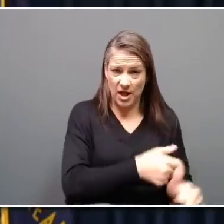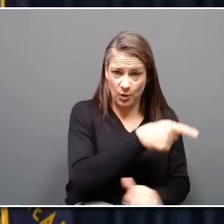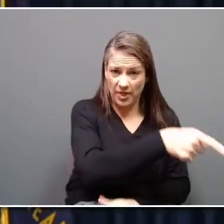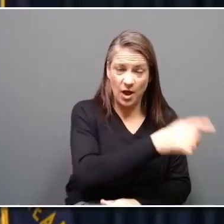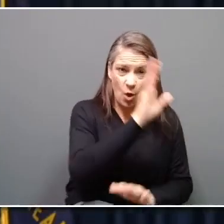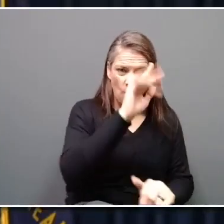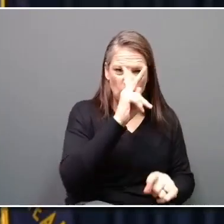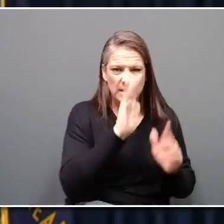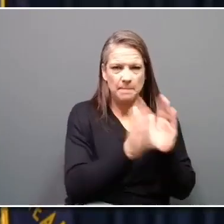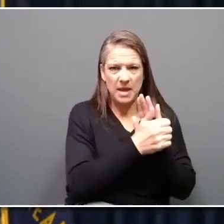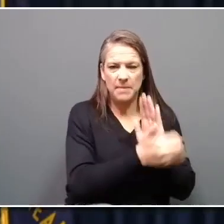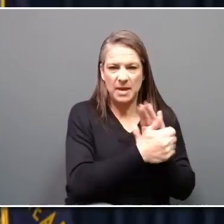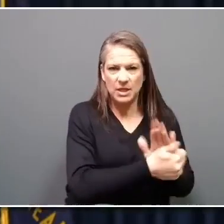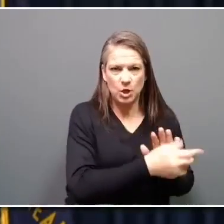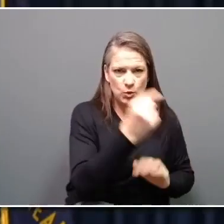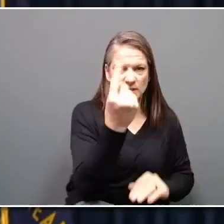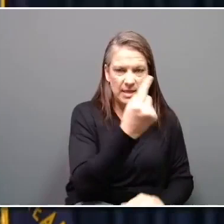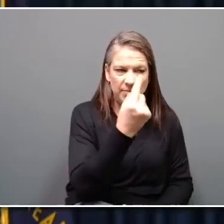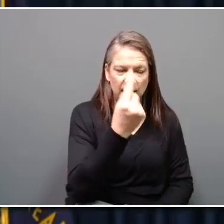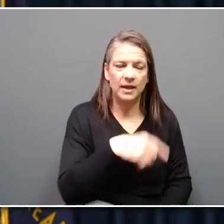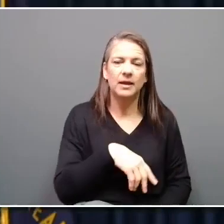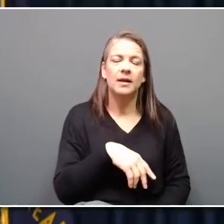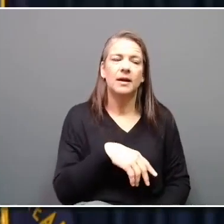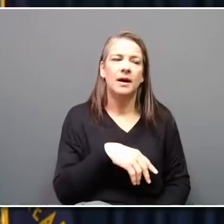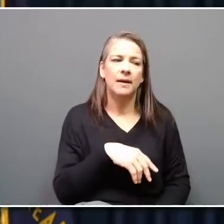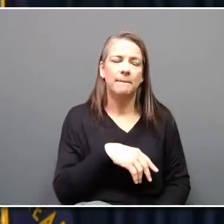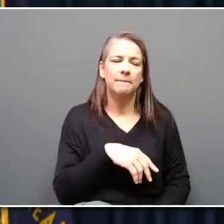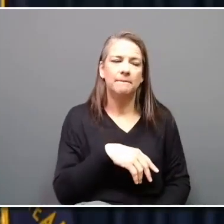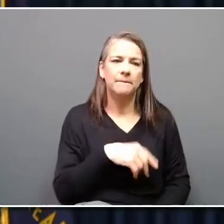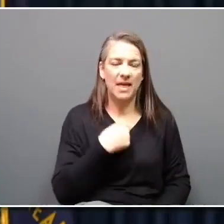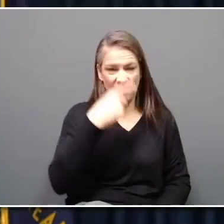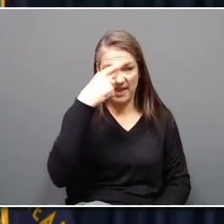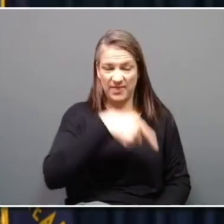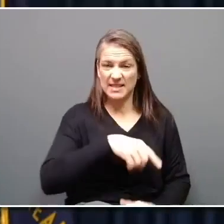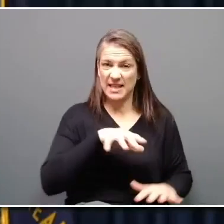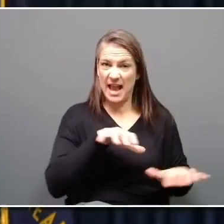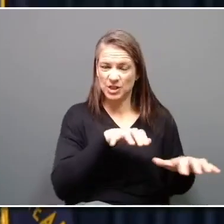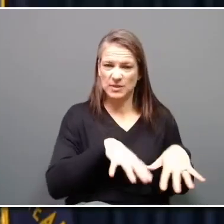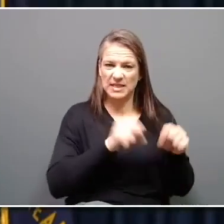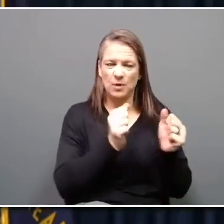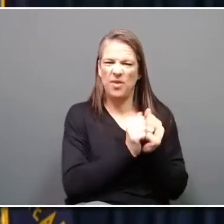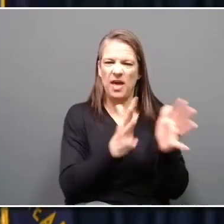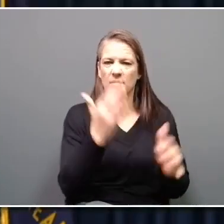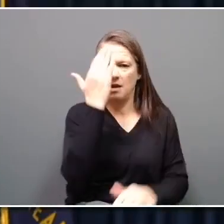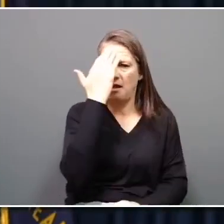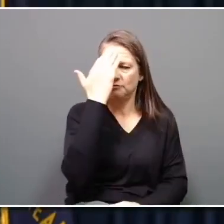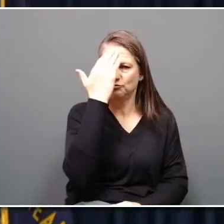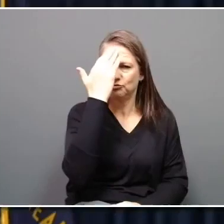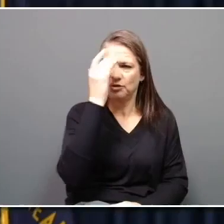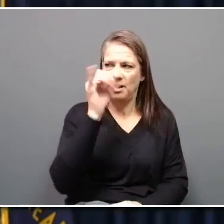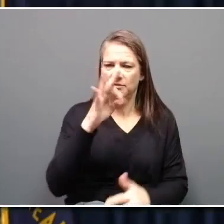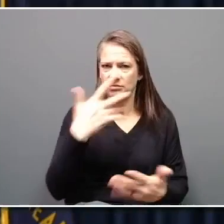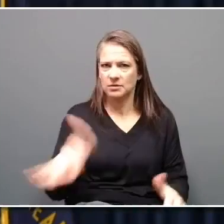that do something on that. And again, I think this action was taken without knowledge of the significant impacts that